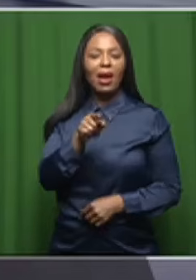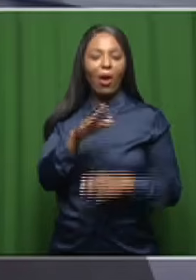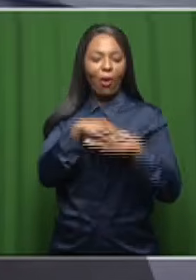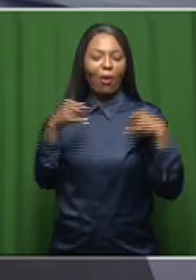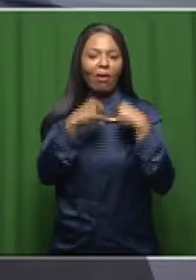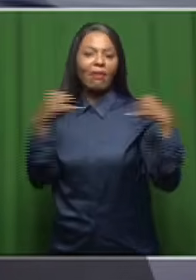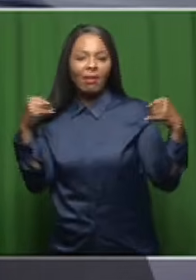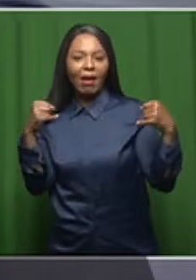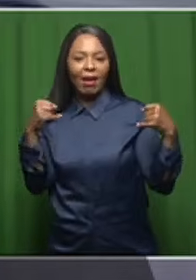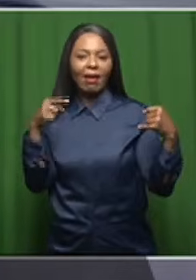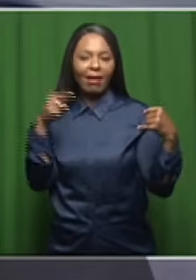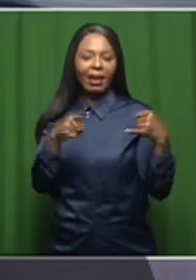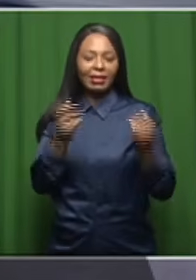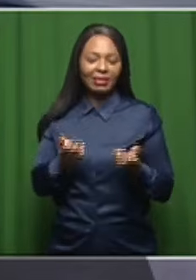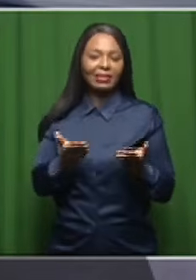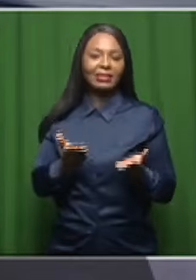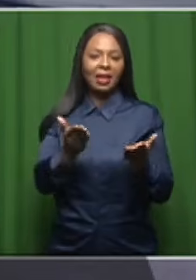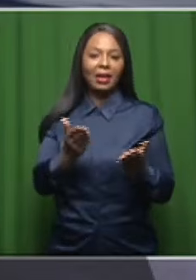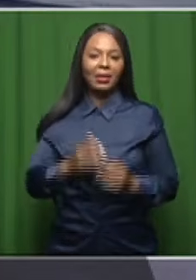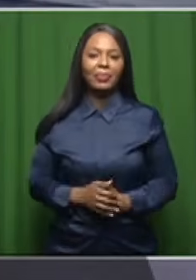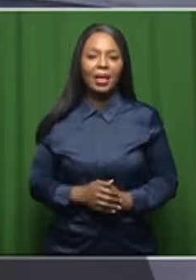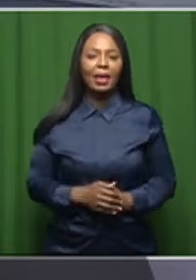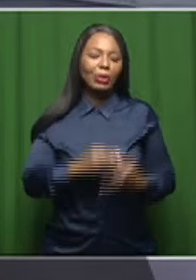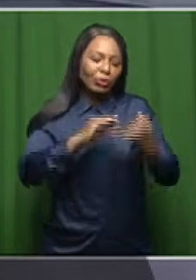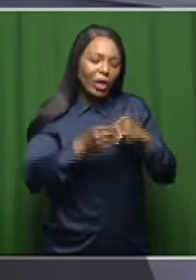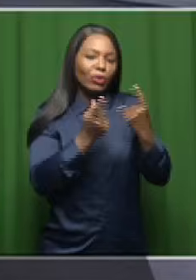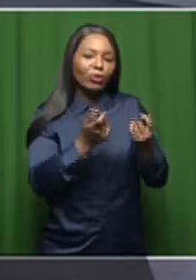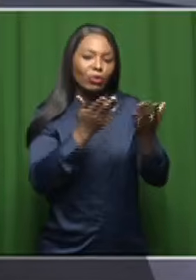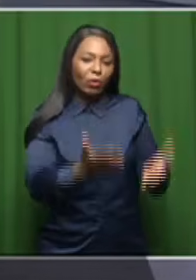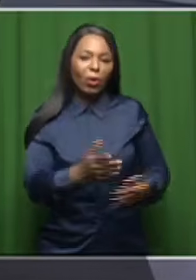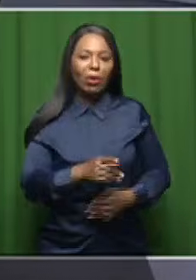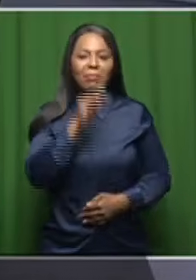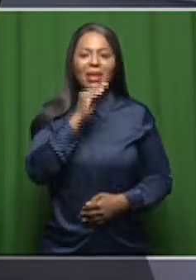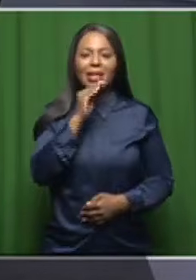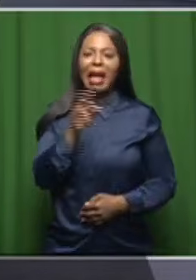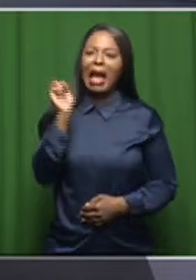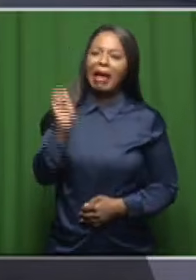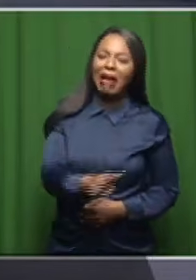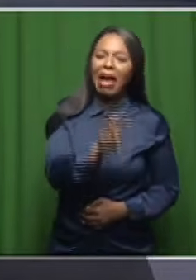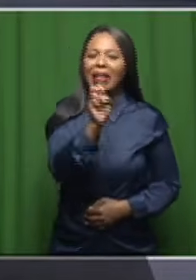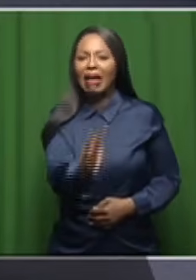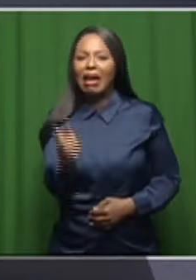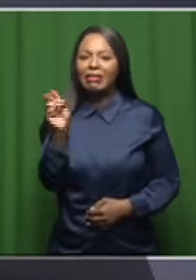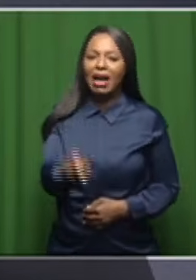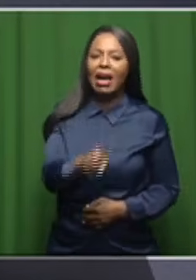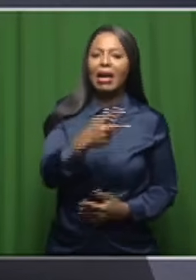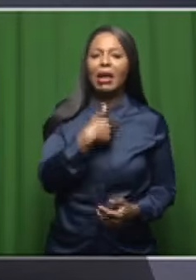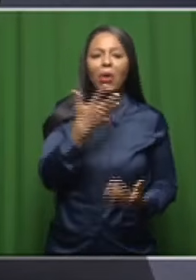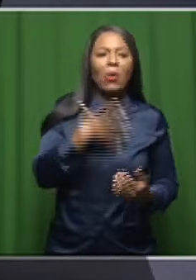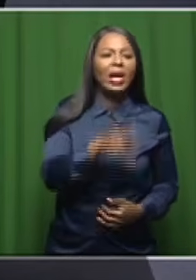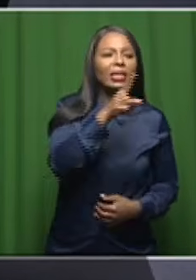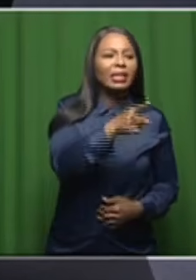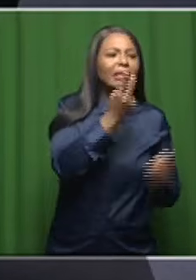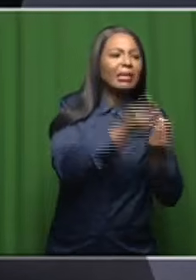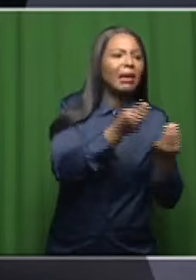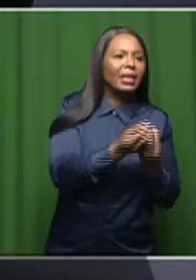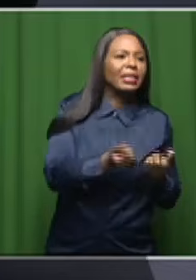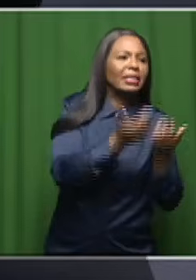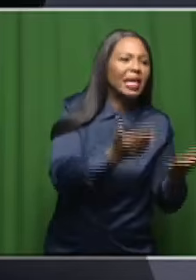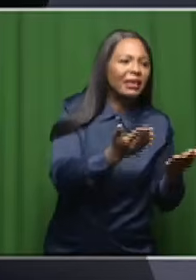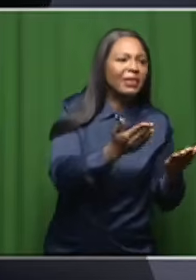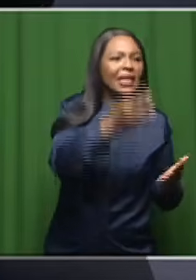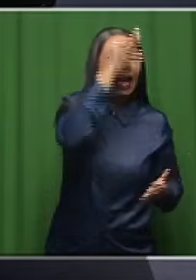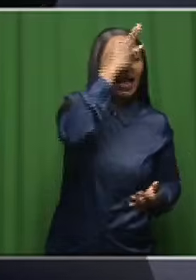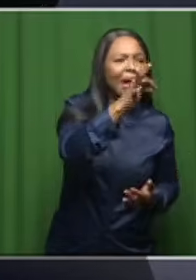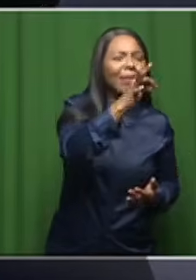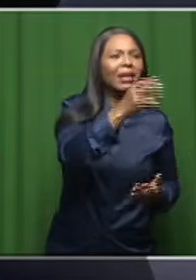we're trying to do, to basically make it easy. You do not need to move from one government to another, because we've identified that as